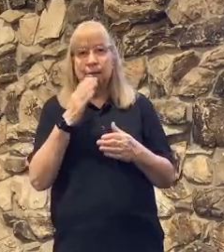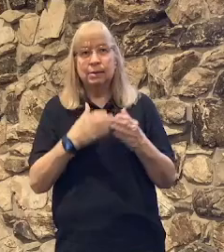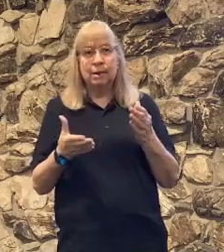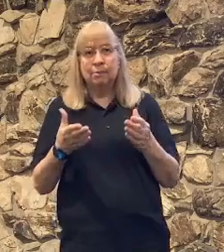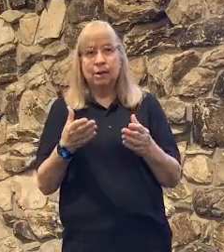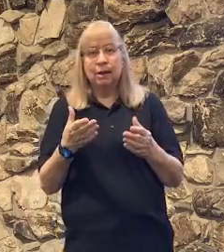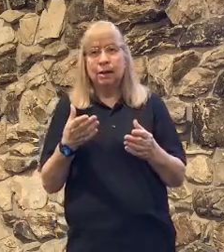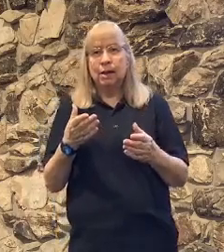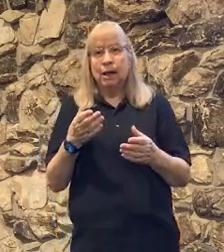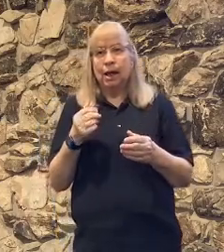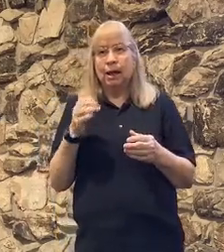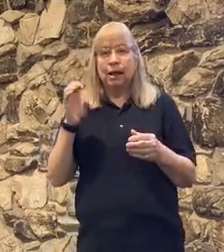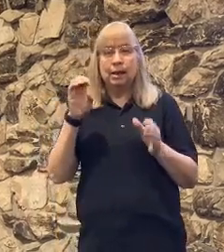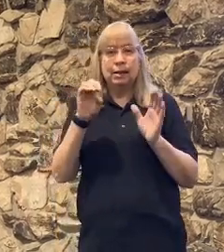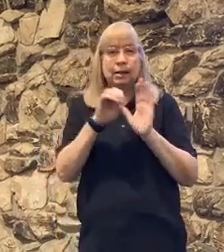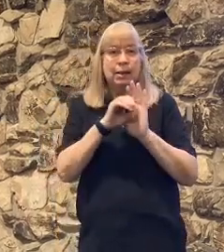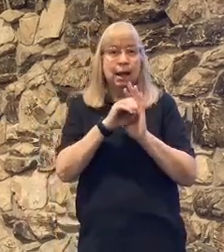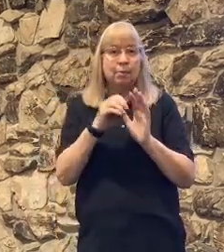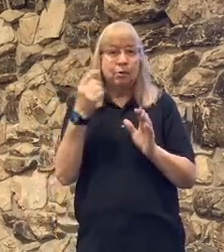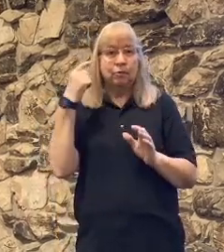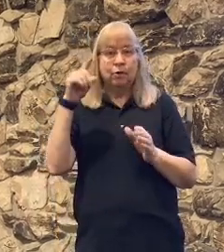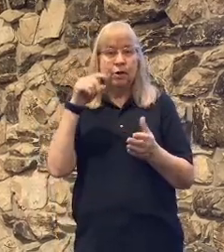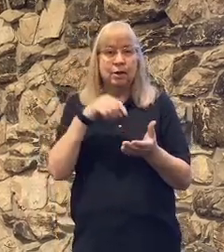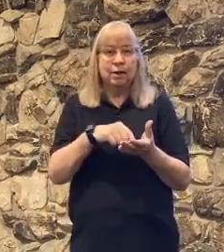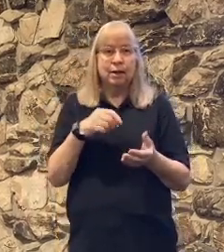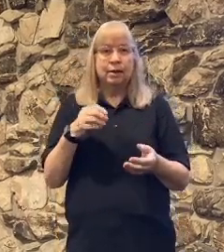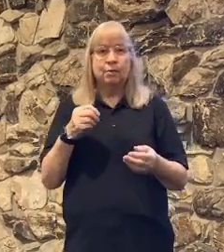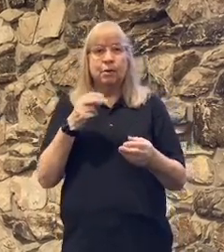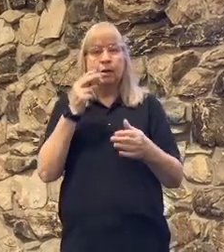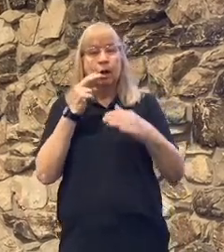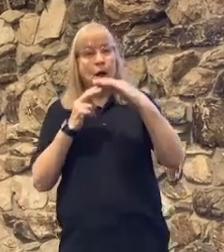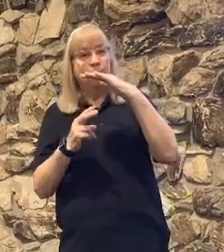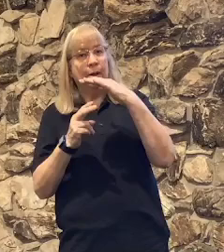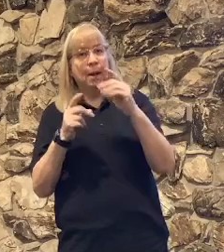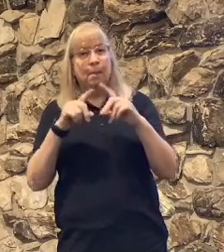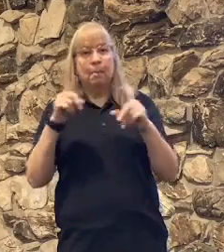for this, and it's very humbling, but it was very joyous.